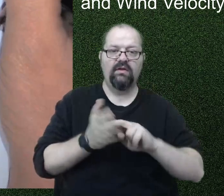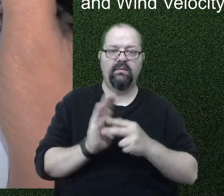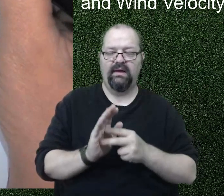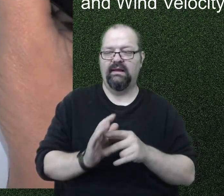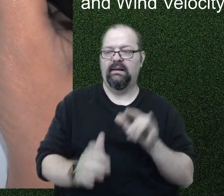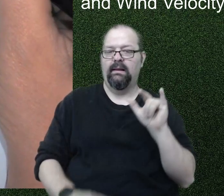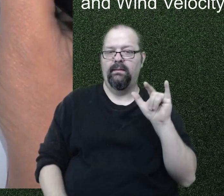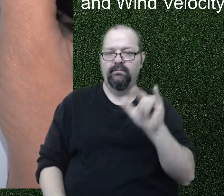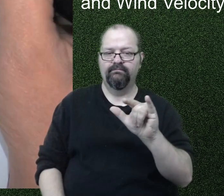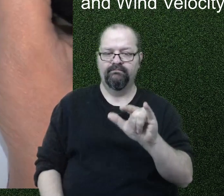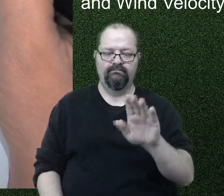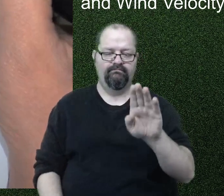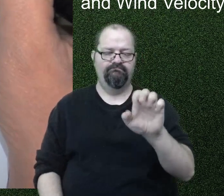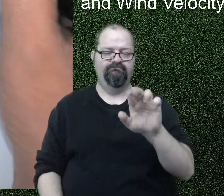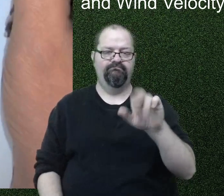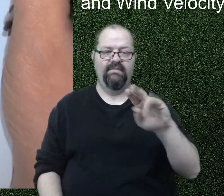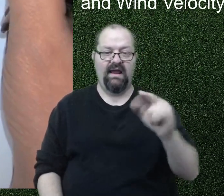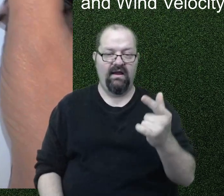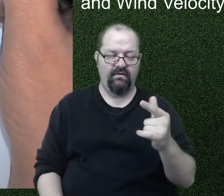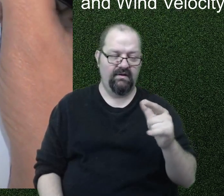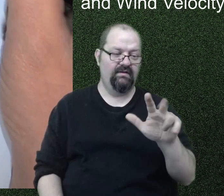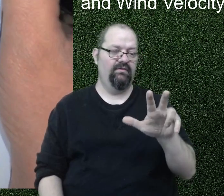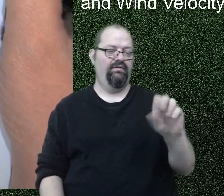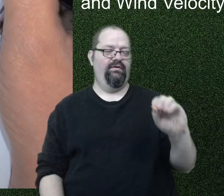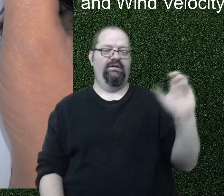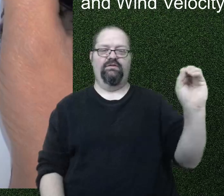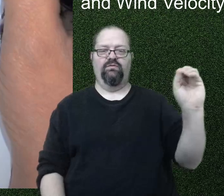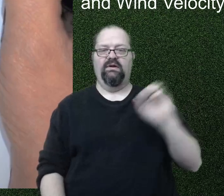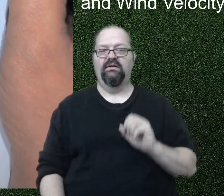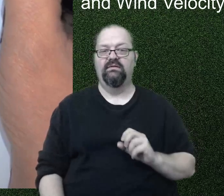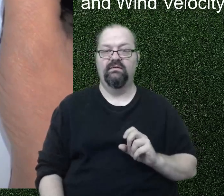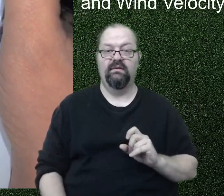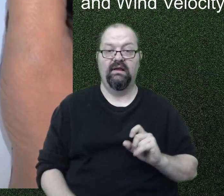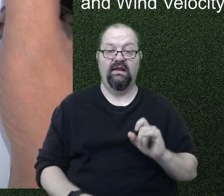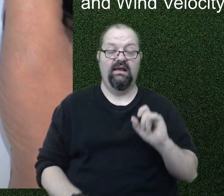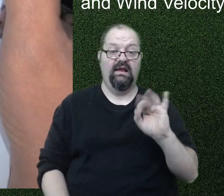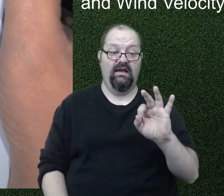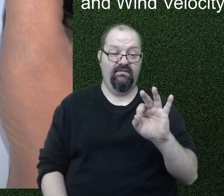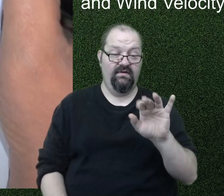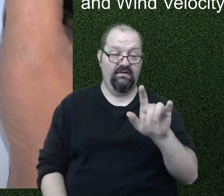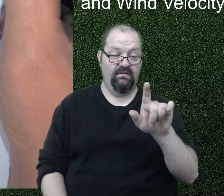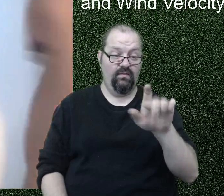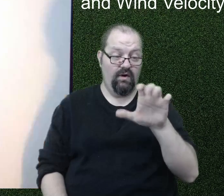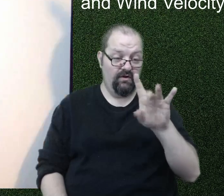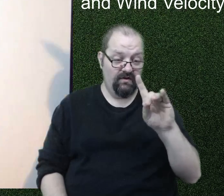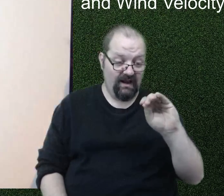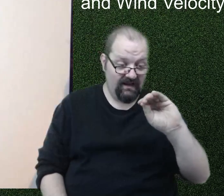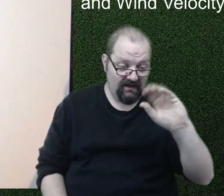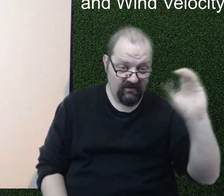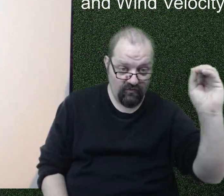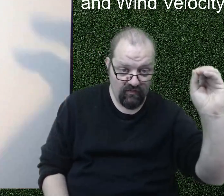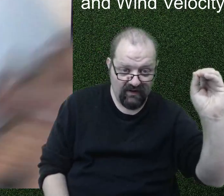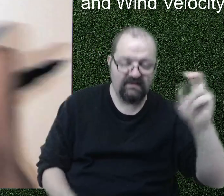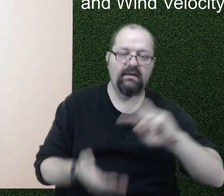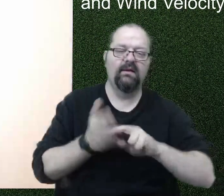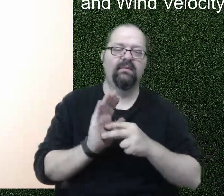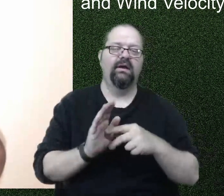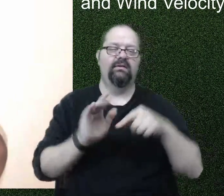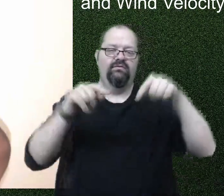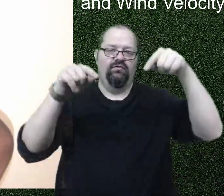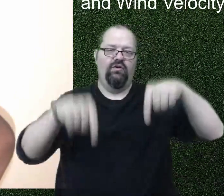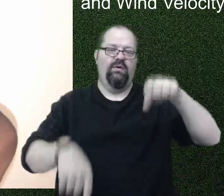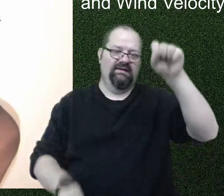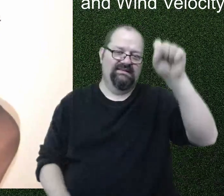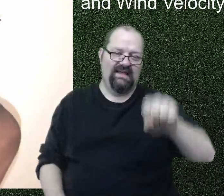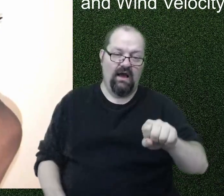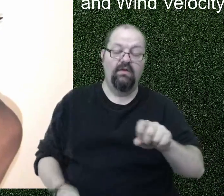of 180 degrees, well, that would be going this way. So when they tell